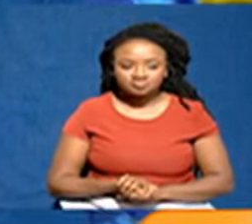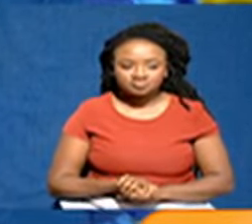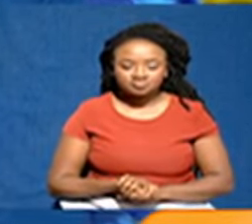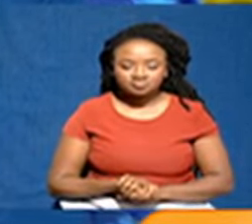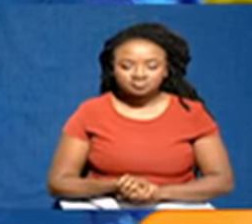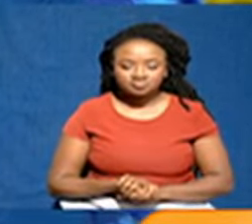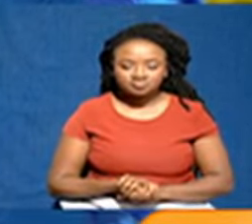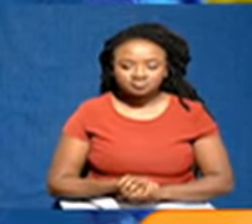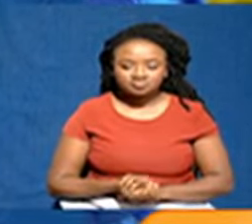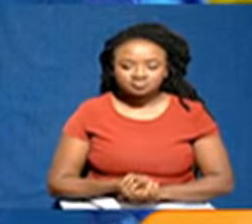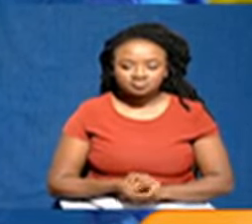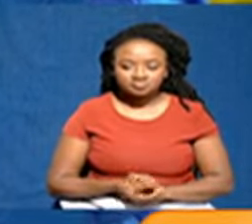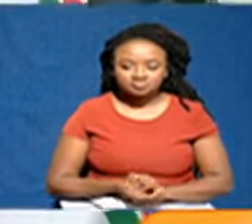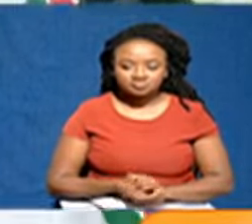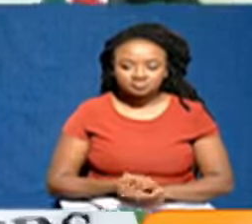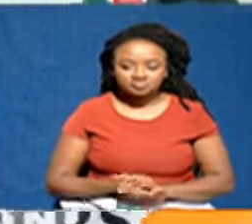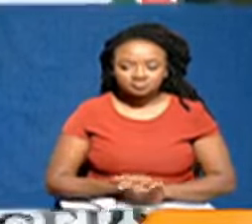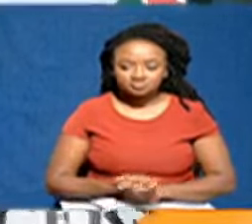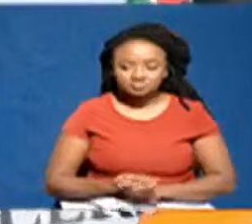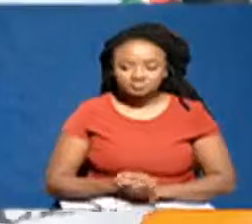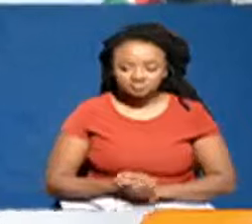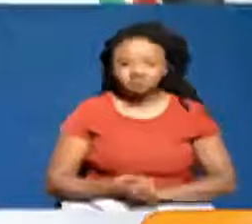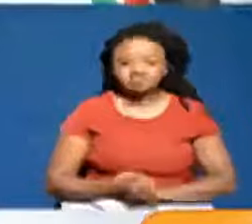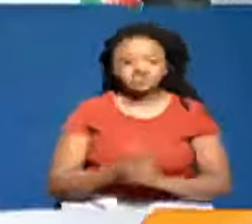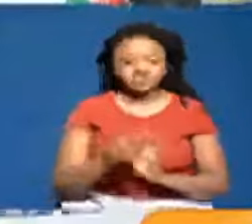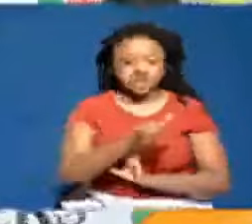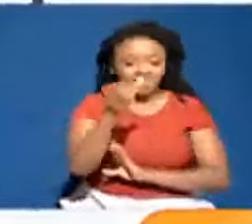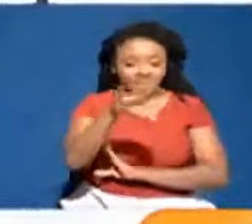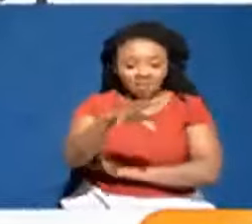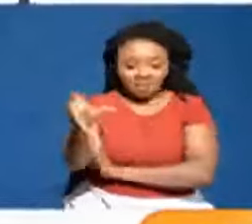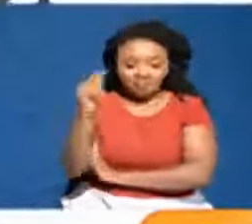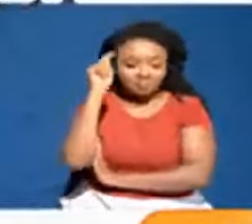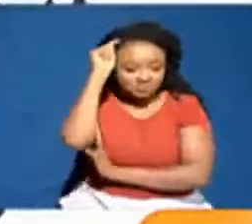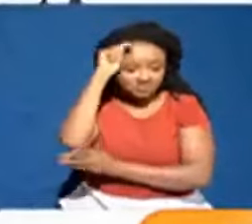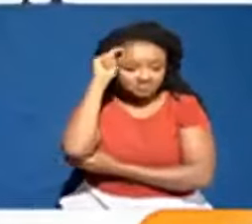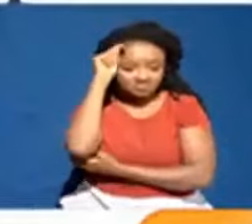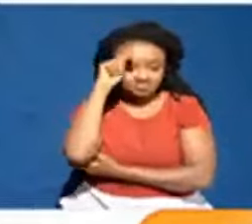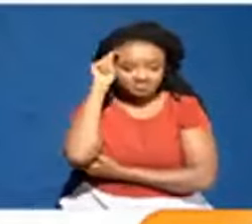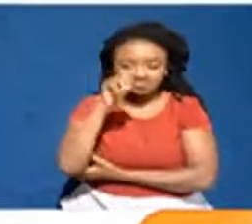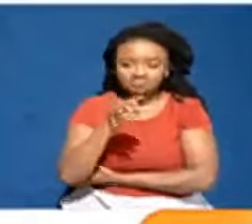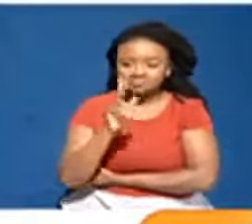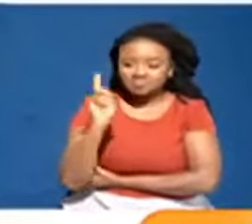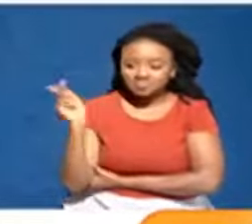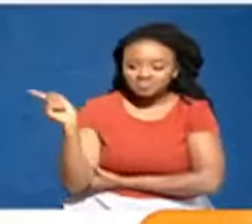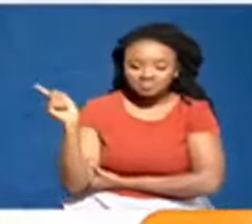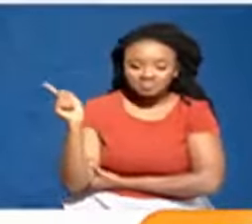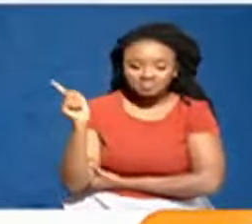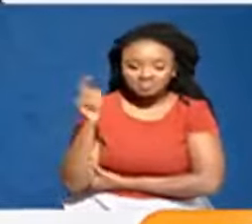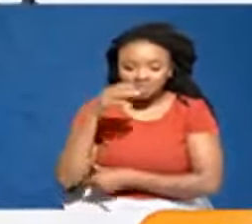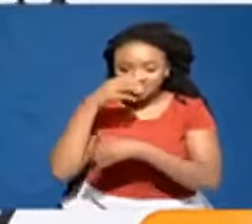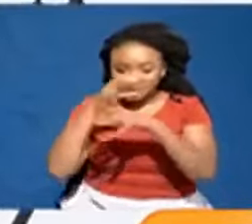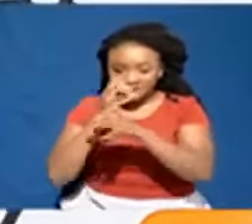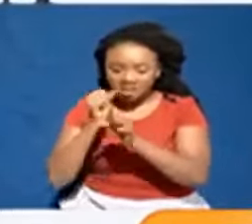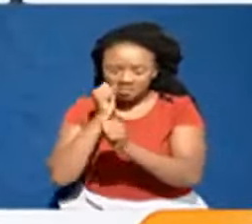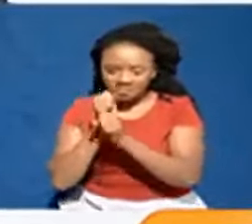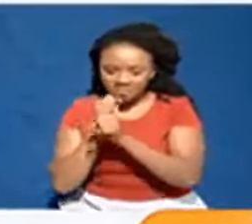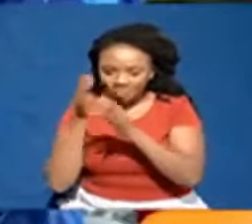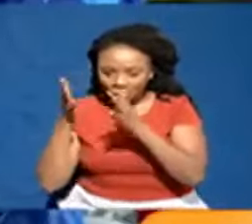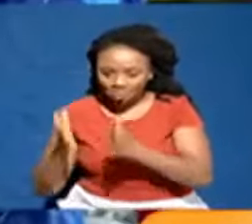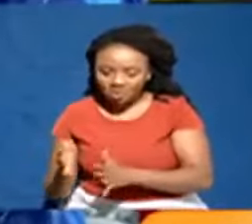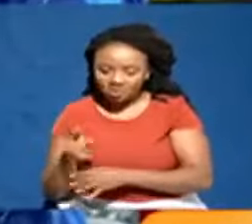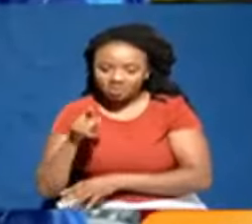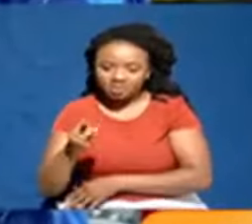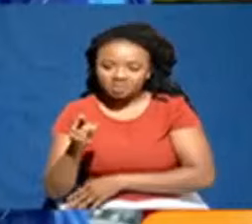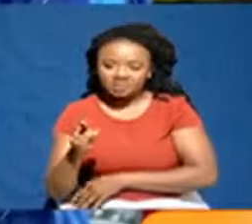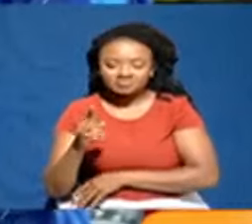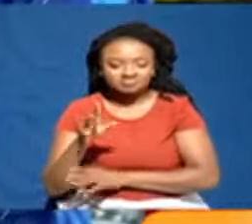for conciliation meetings. In Tharaka Nithi County, the Kenya National Union of Medical Laboratory Officers, NUMLO,